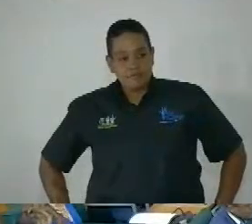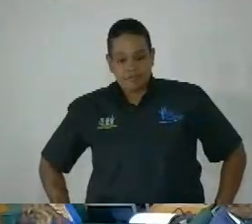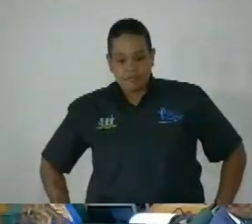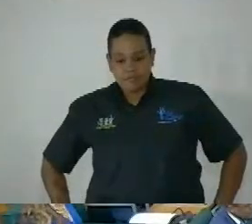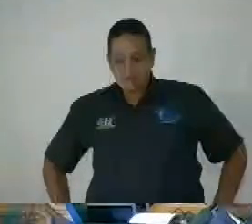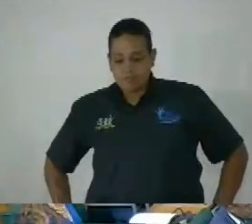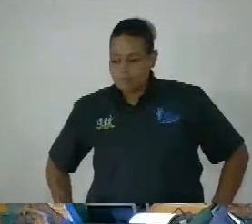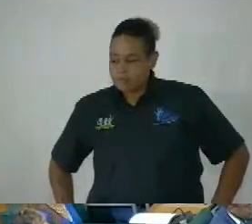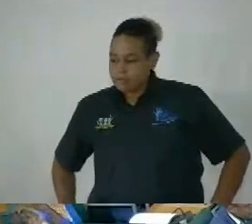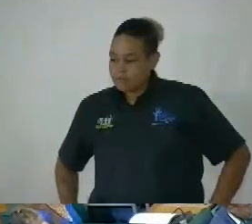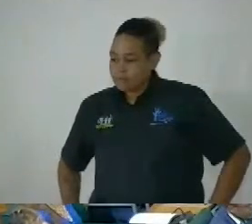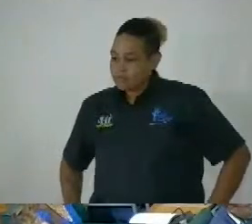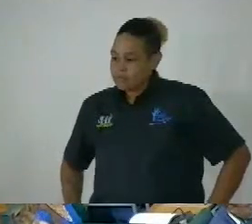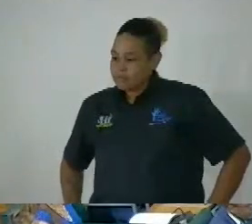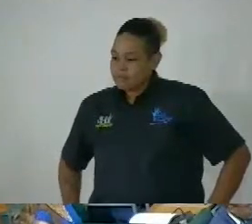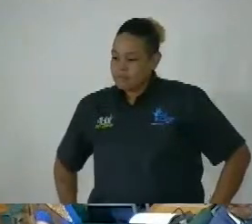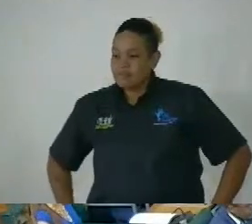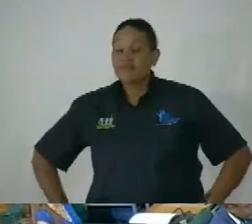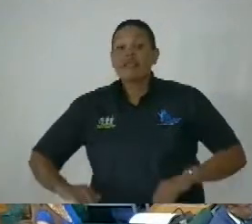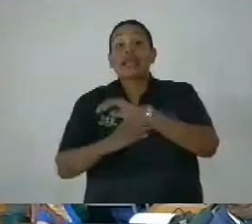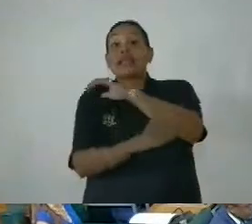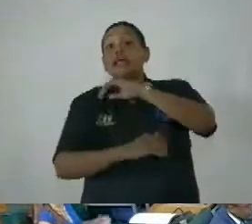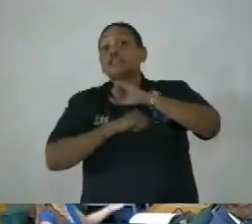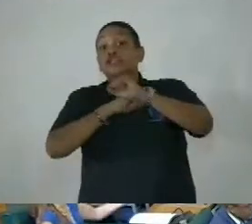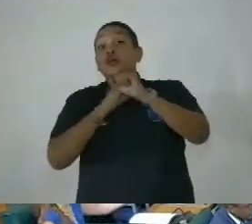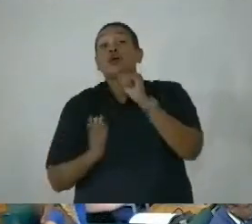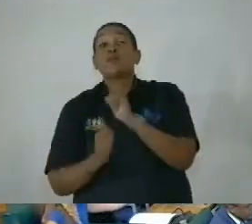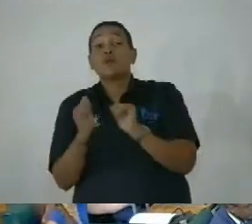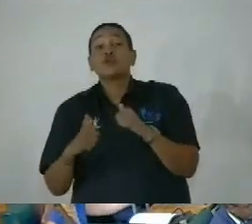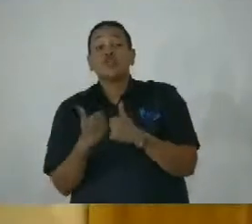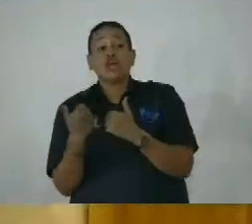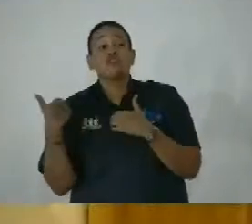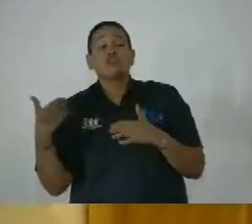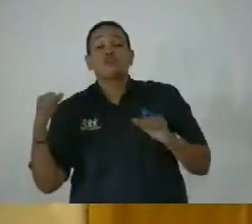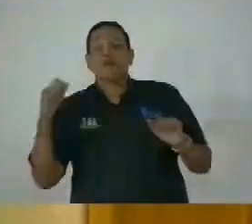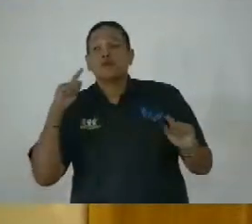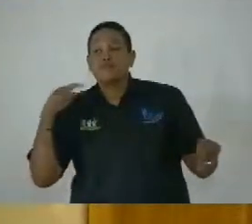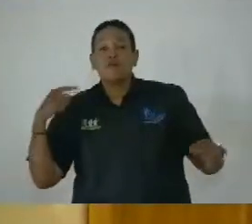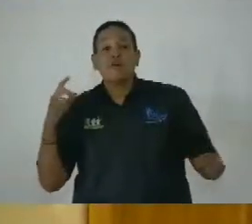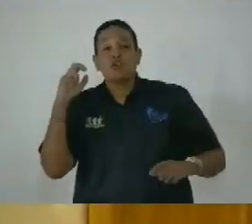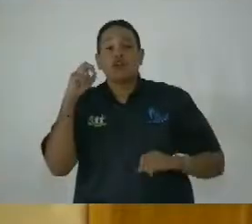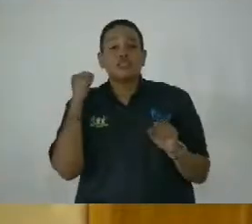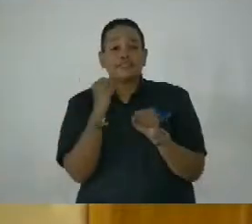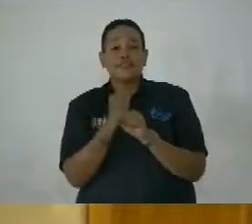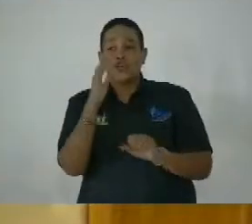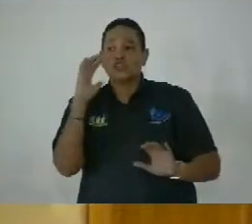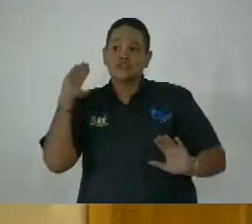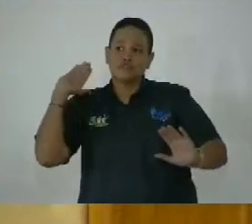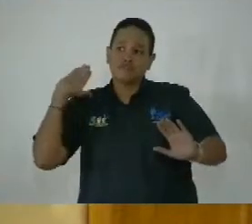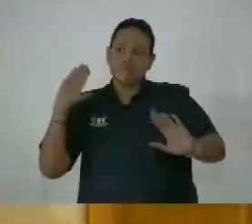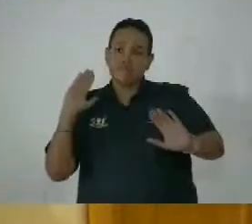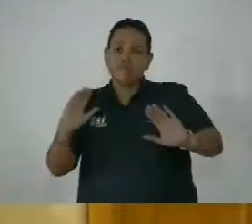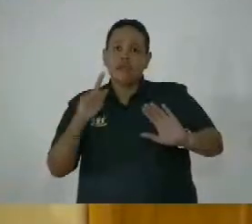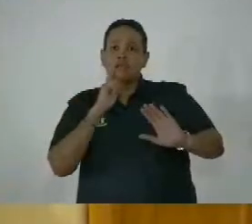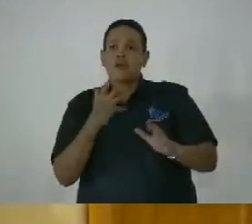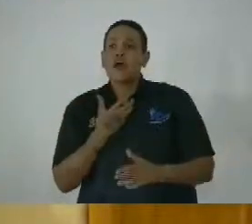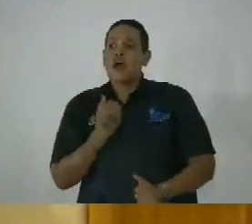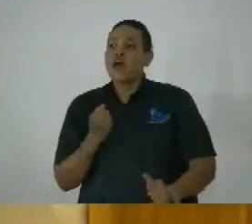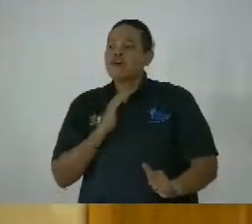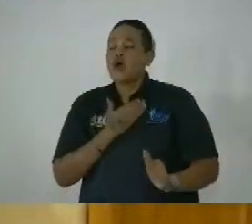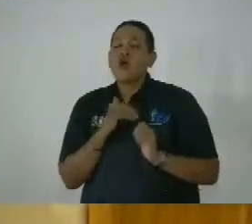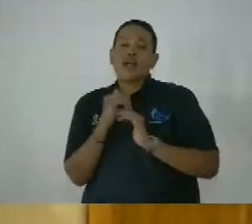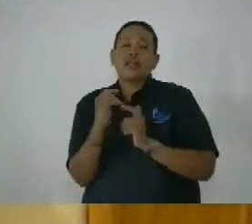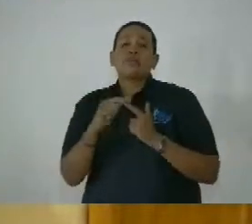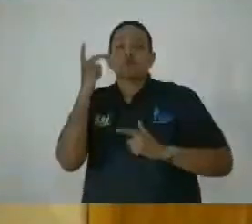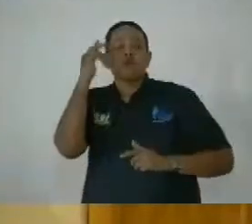I just touched the bottom. National security has been one of the most challenging portfolios over the last 3 decades. To have retained the confidence of our leader and